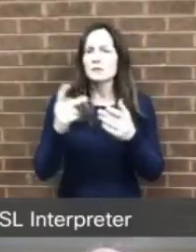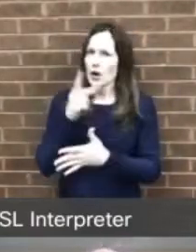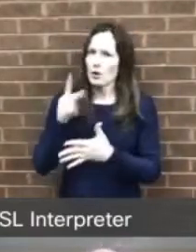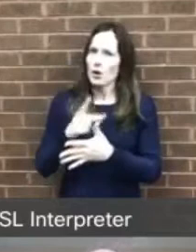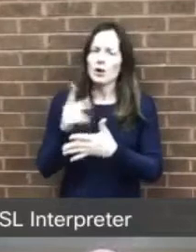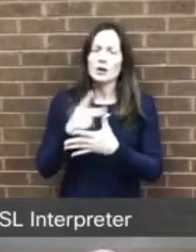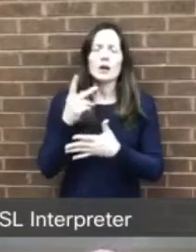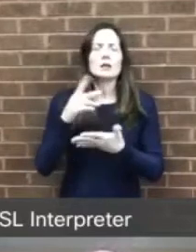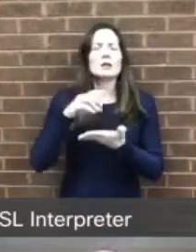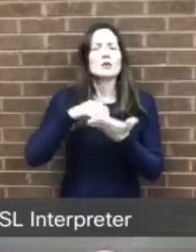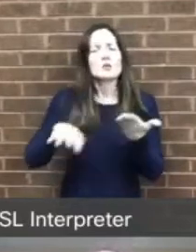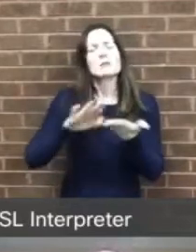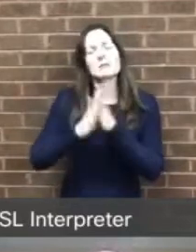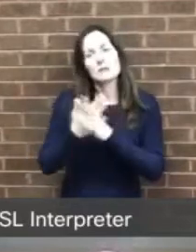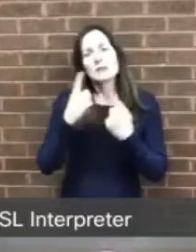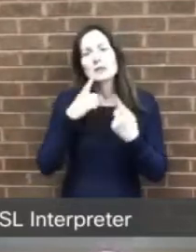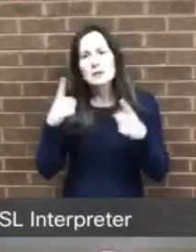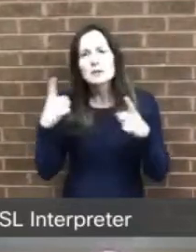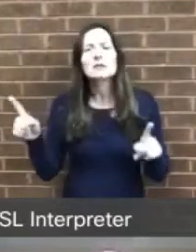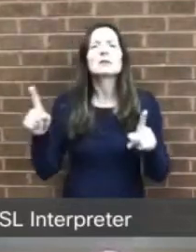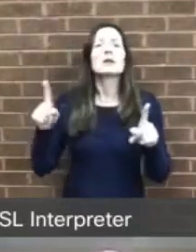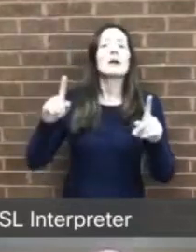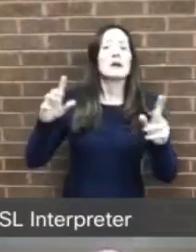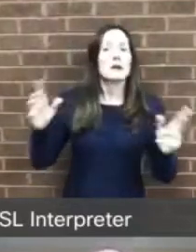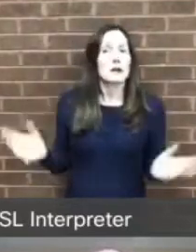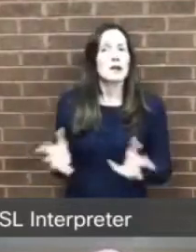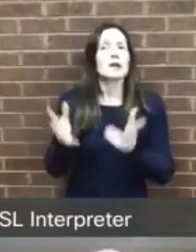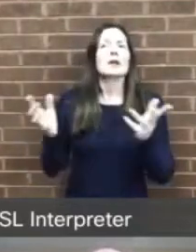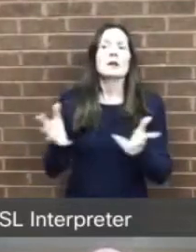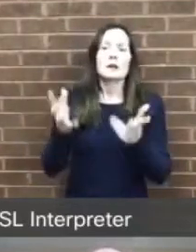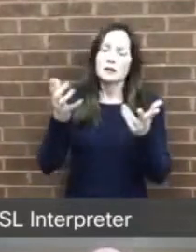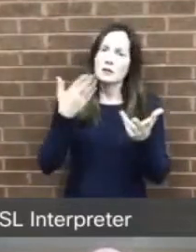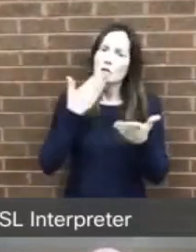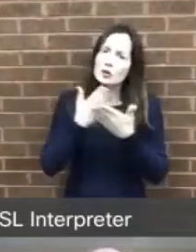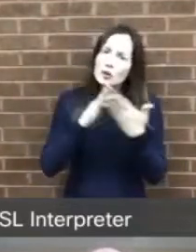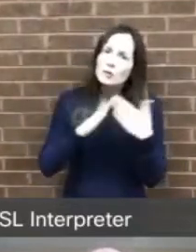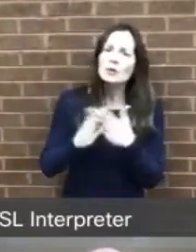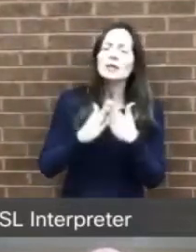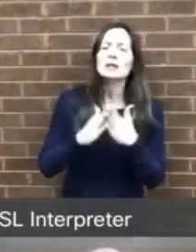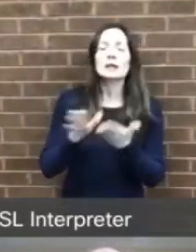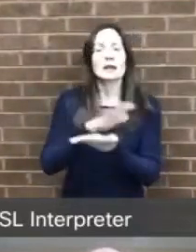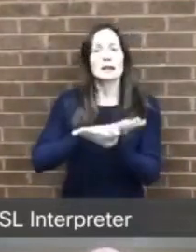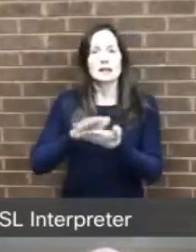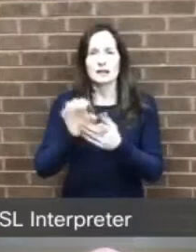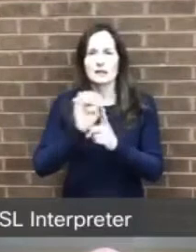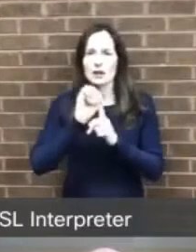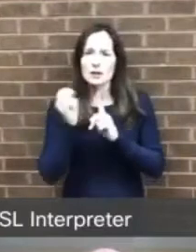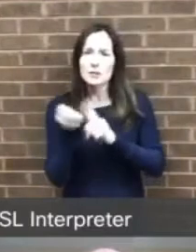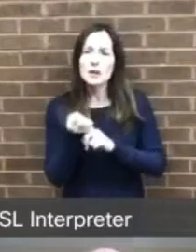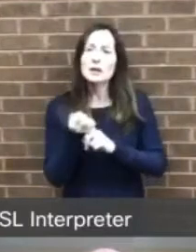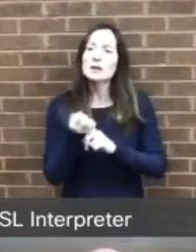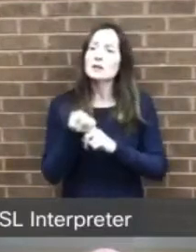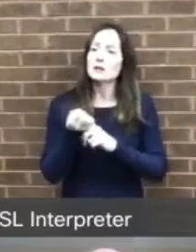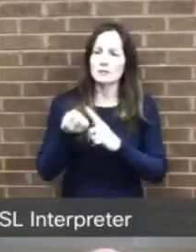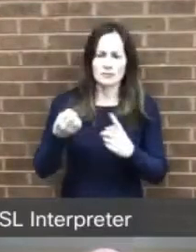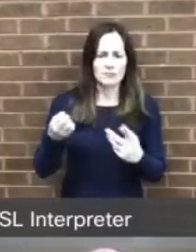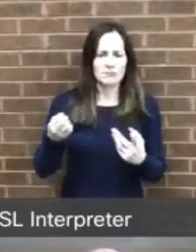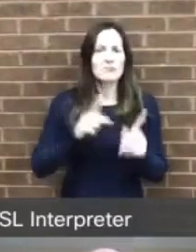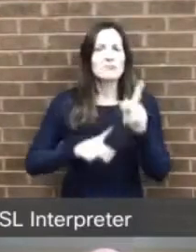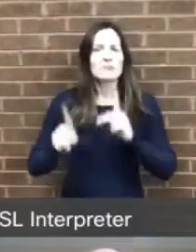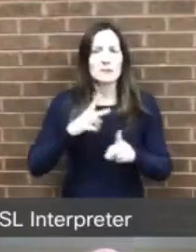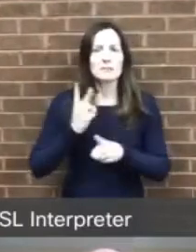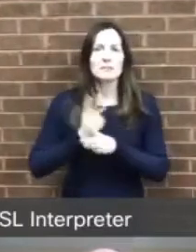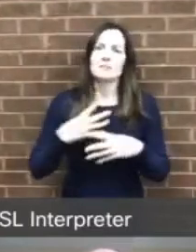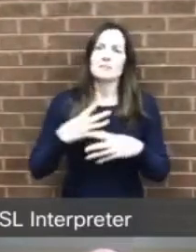safe and engaged communities, creating a clean and sustainable environment, supporting thriving and healthy residents, building reliable